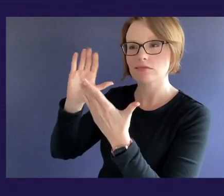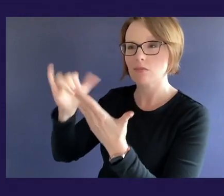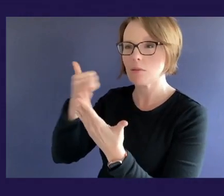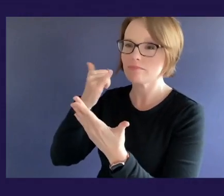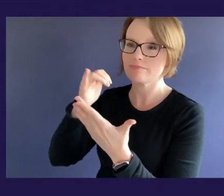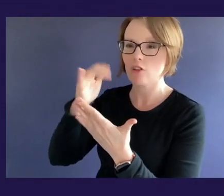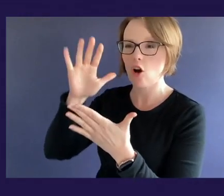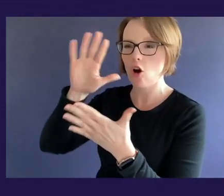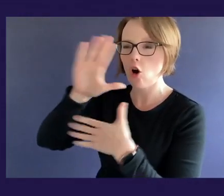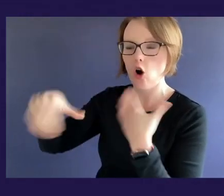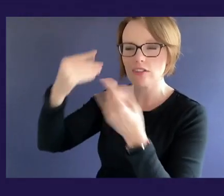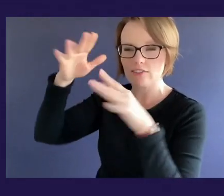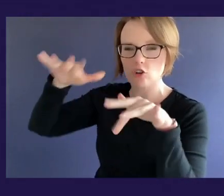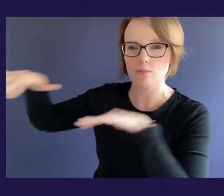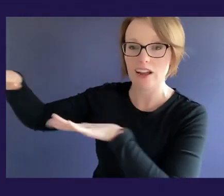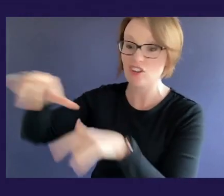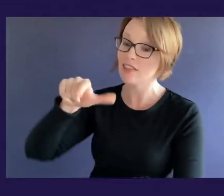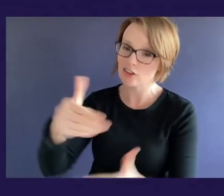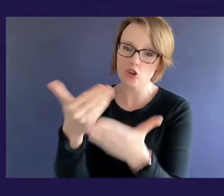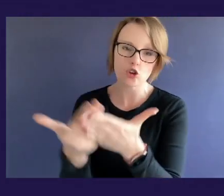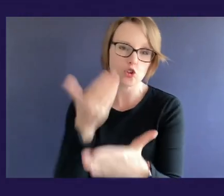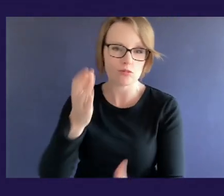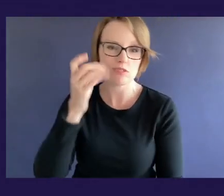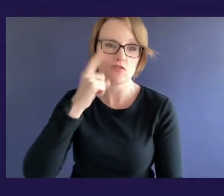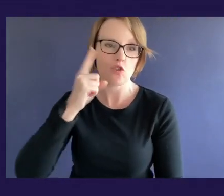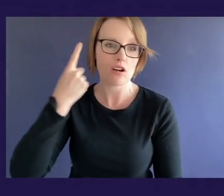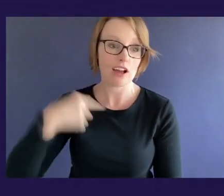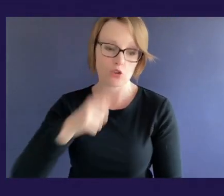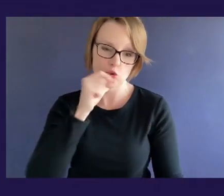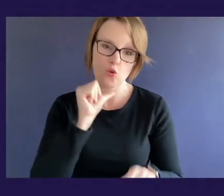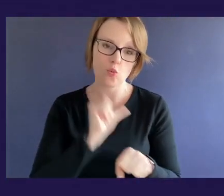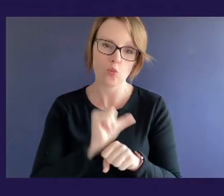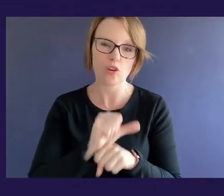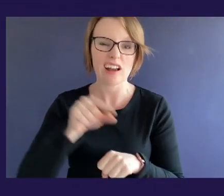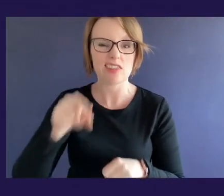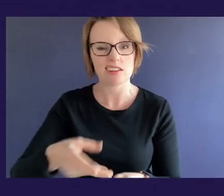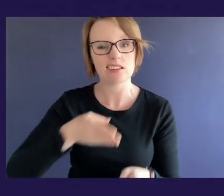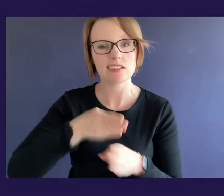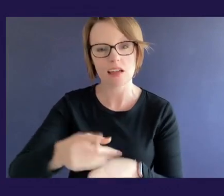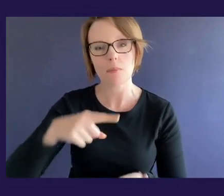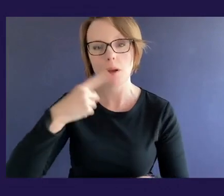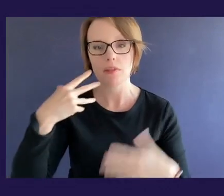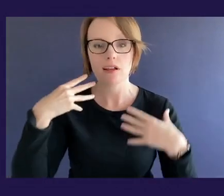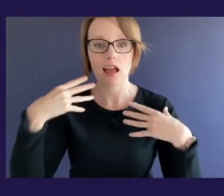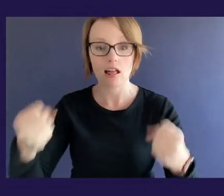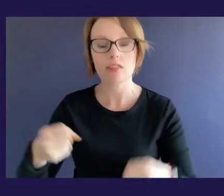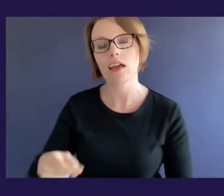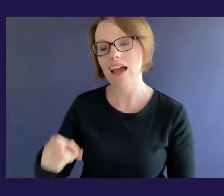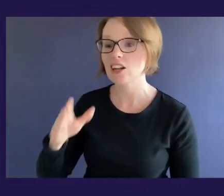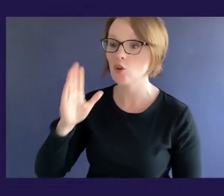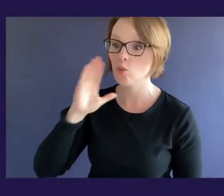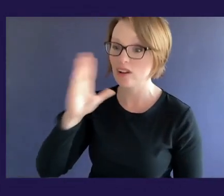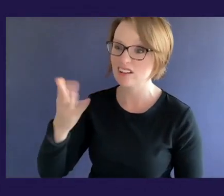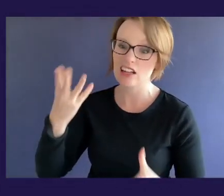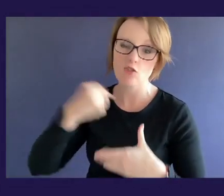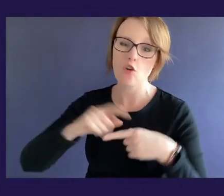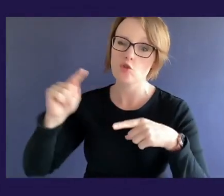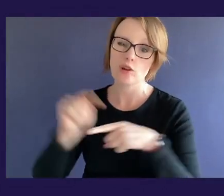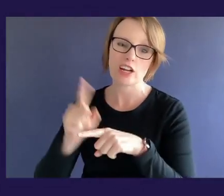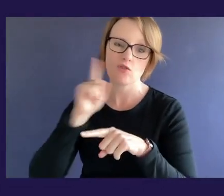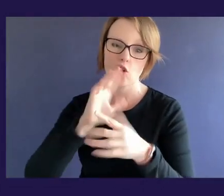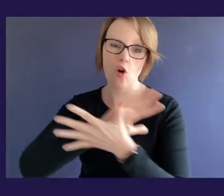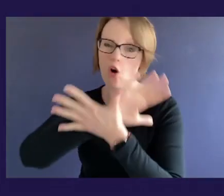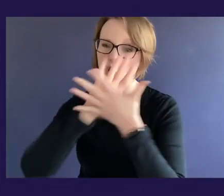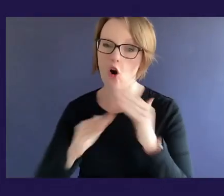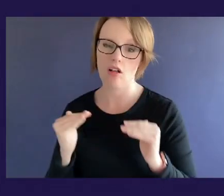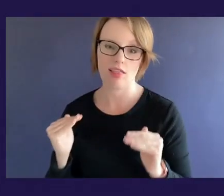and it's going to require a significant building of training and capacity kind of at all levels. Okay, good